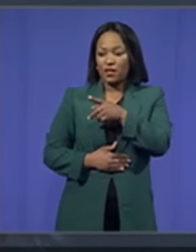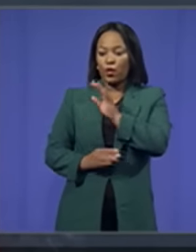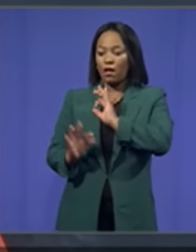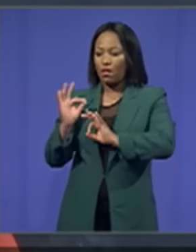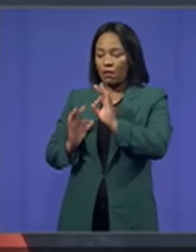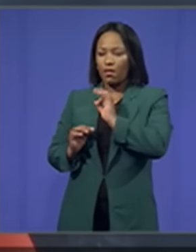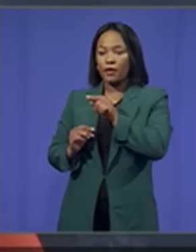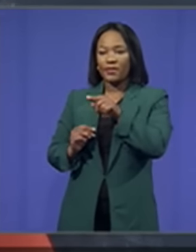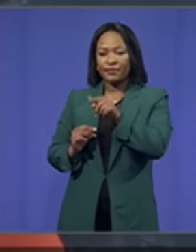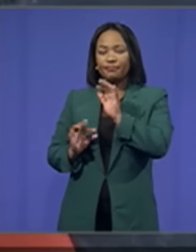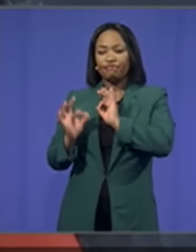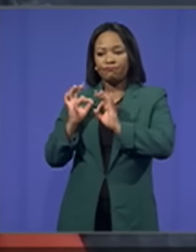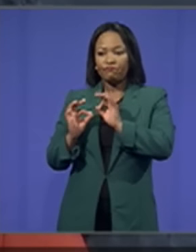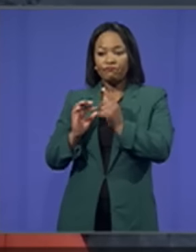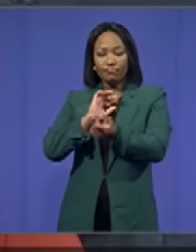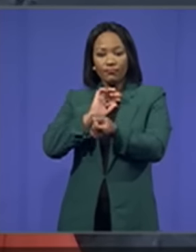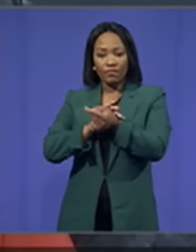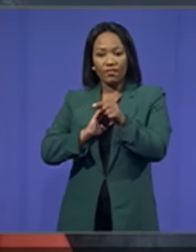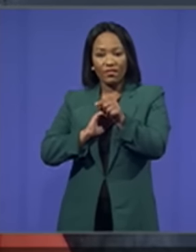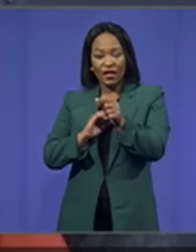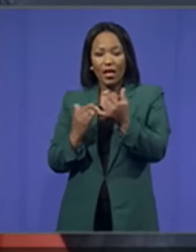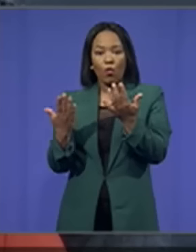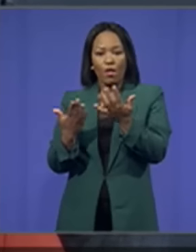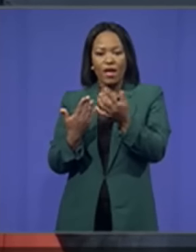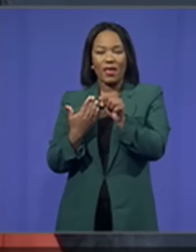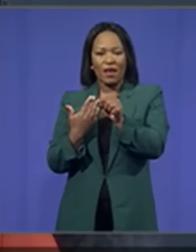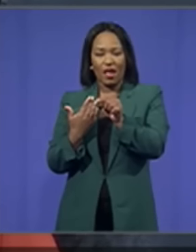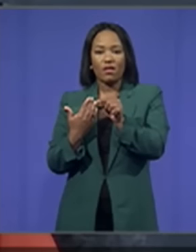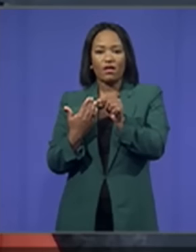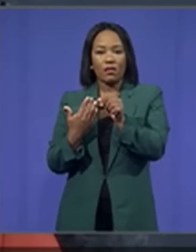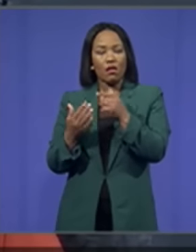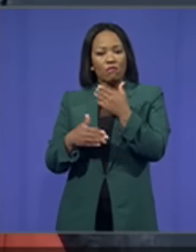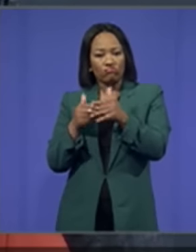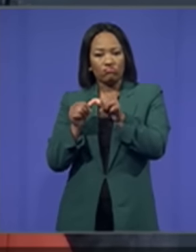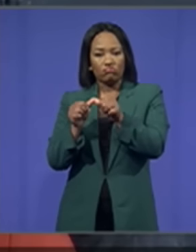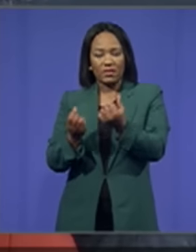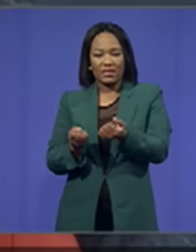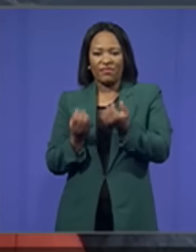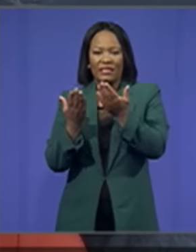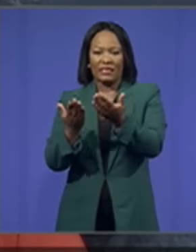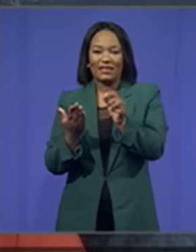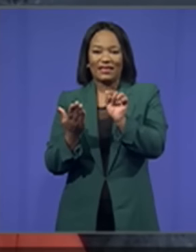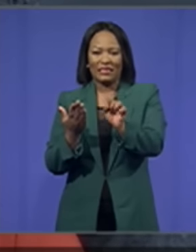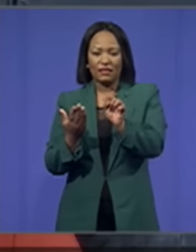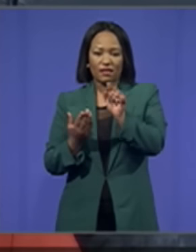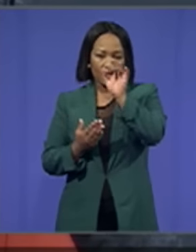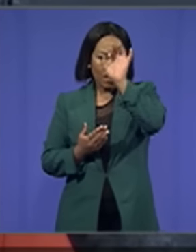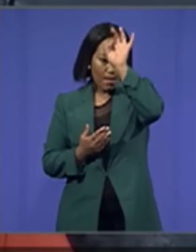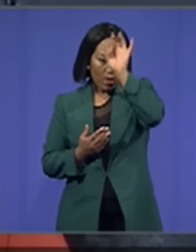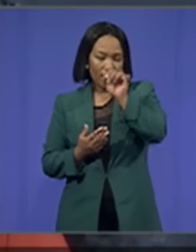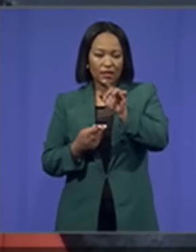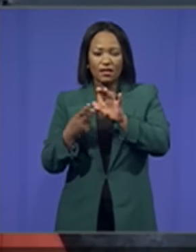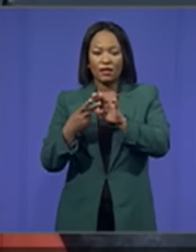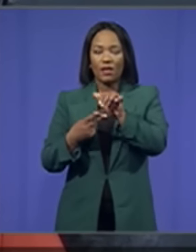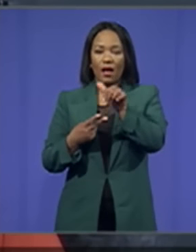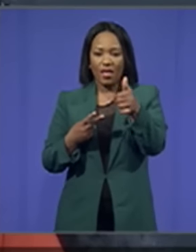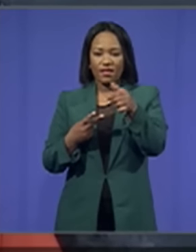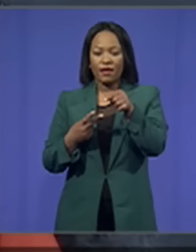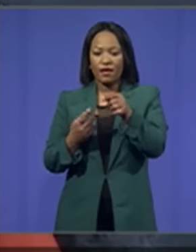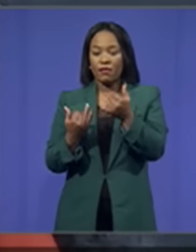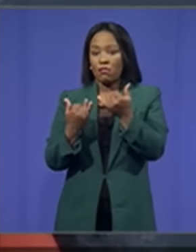tsentseng di etsahala le hona mona mo re ntseng re le teng hobane le teng tshebetso ntse tswela pele. Bahlanka ba sepolesa le bahlanka ba makala a fapaneng